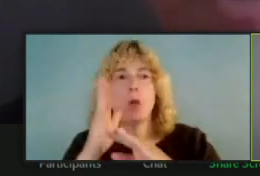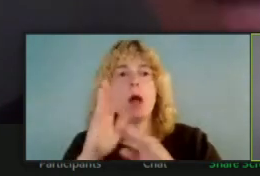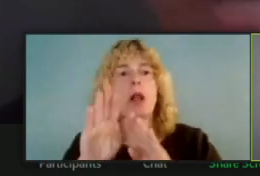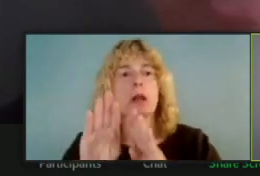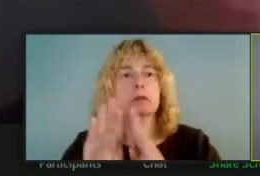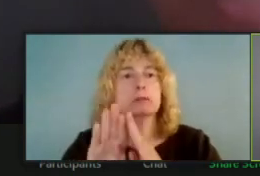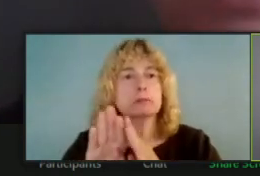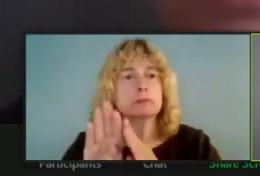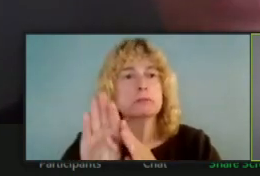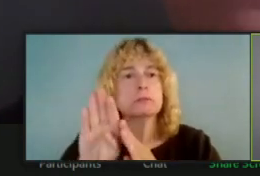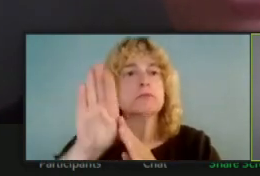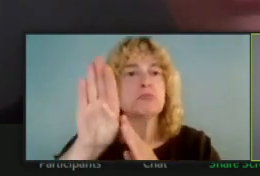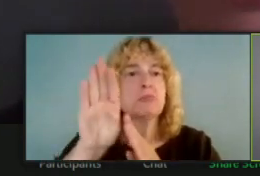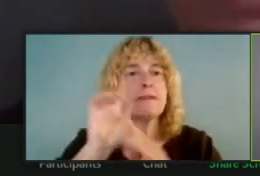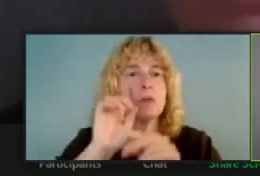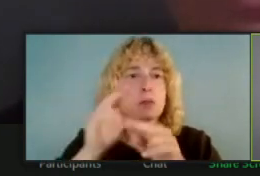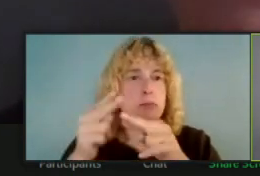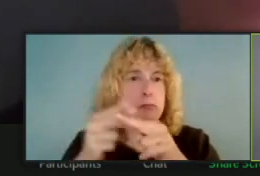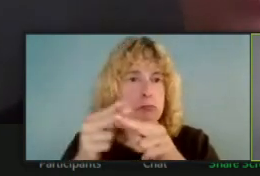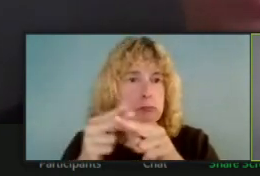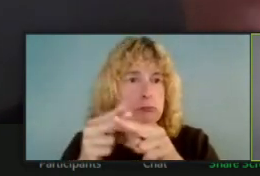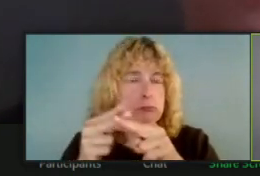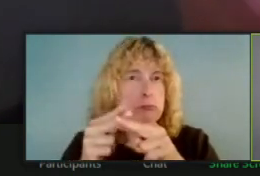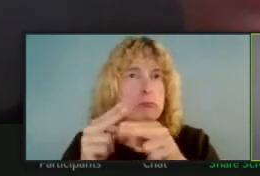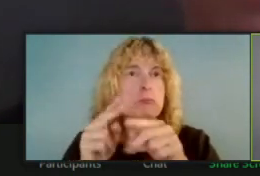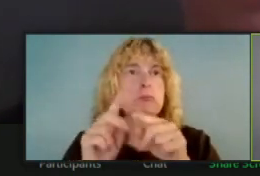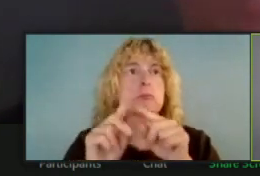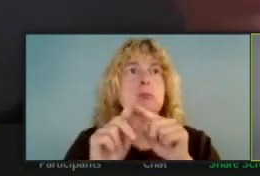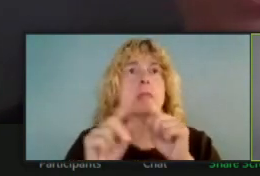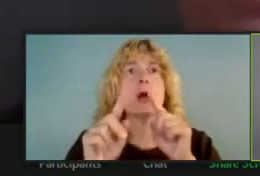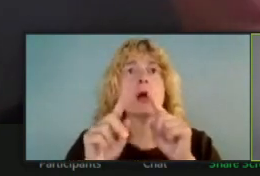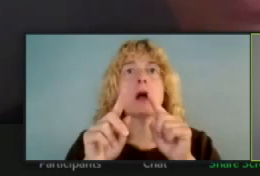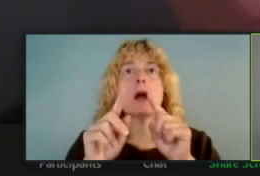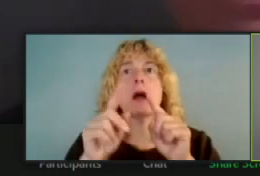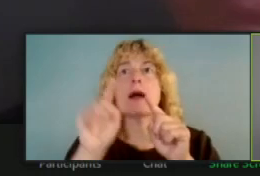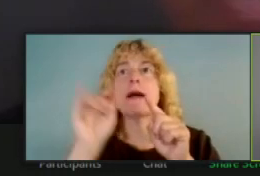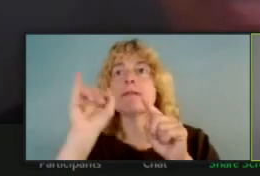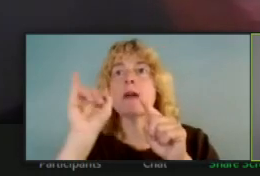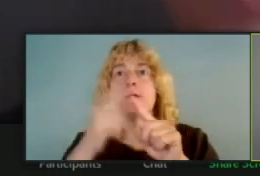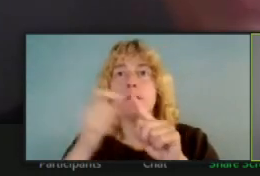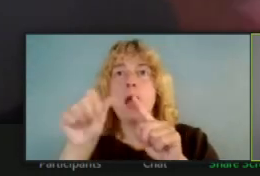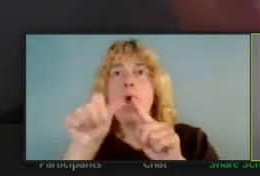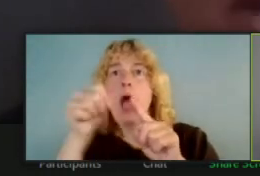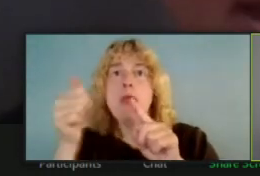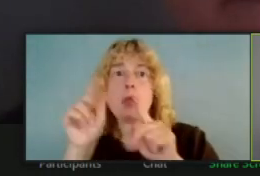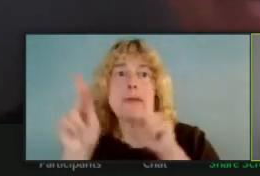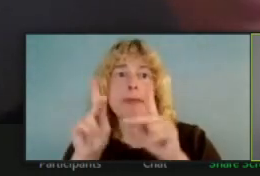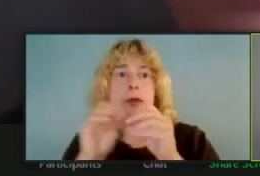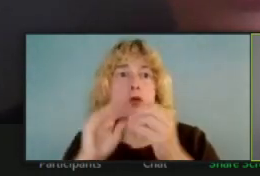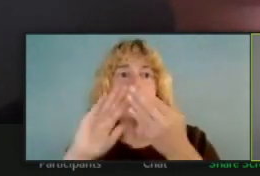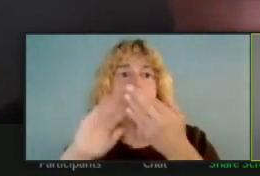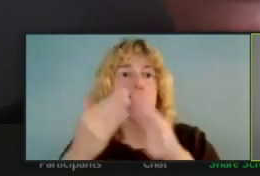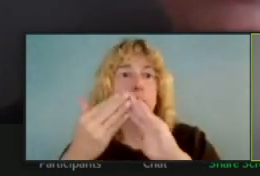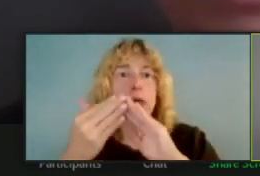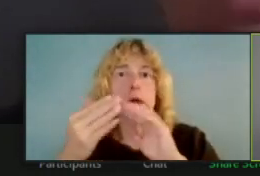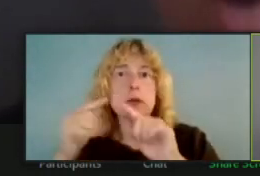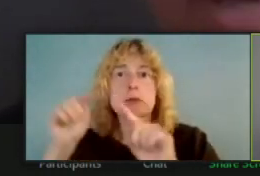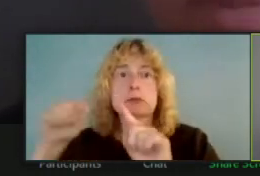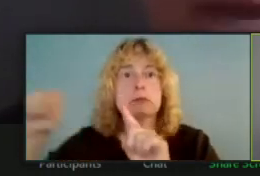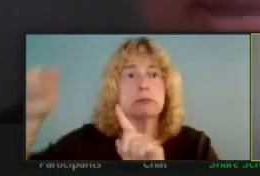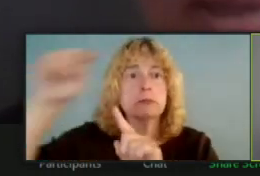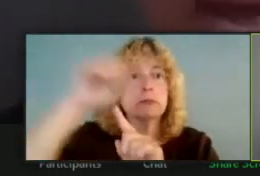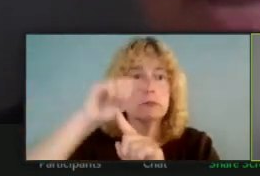The number of active cases have reached a point where infection from other members within the community is less common. There's